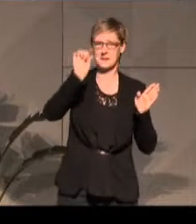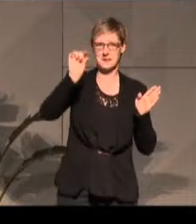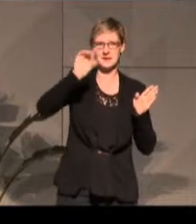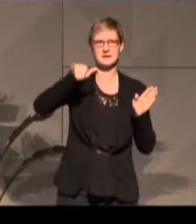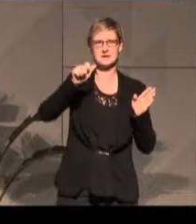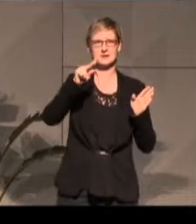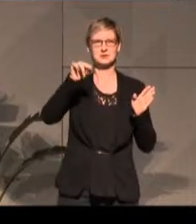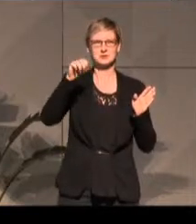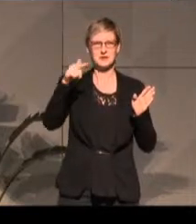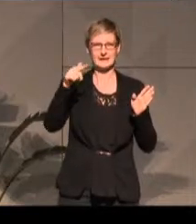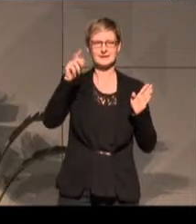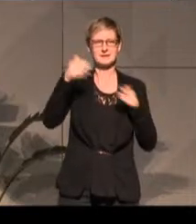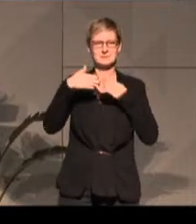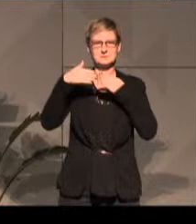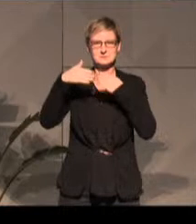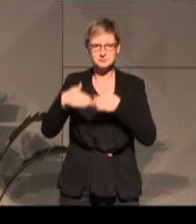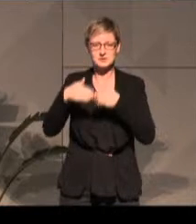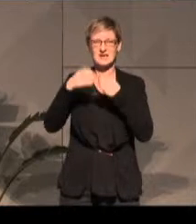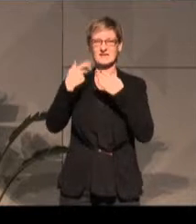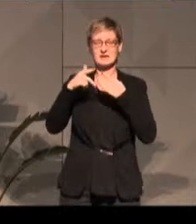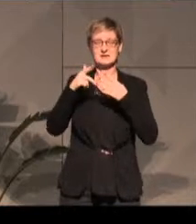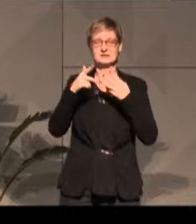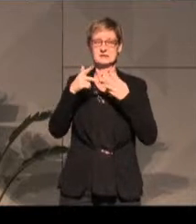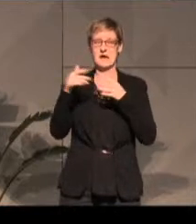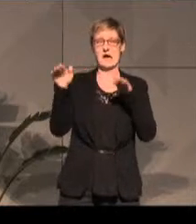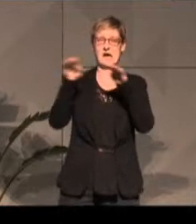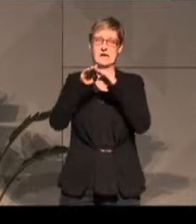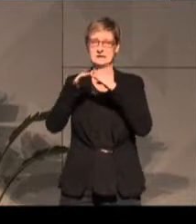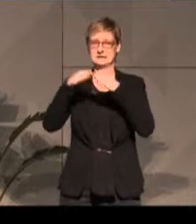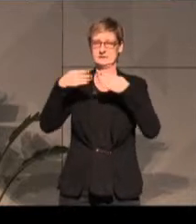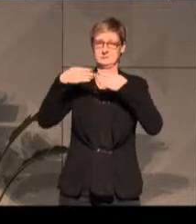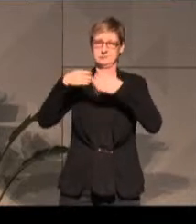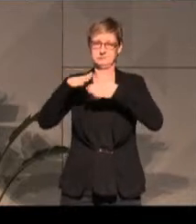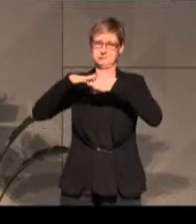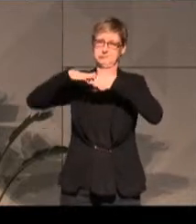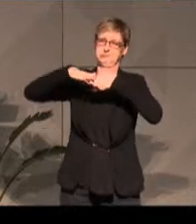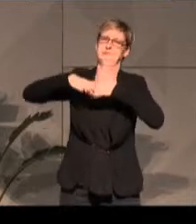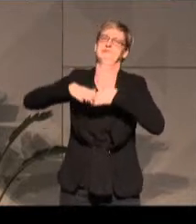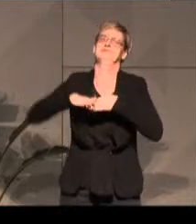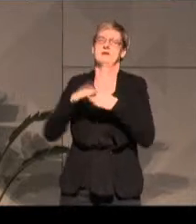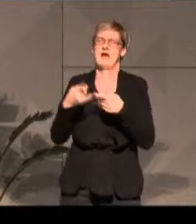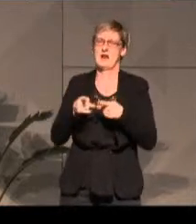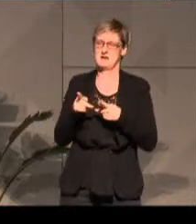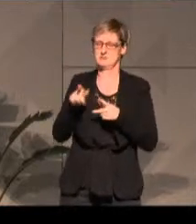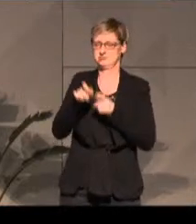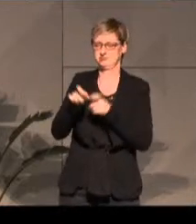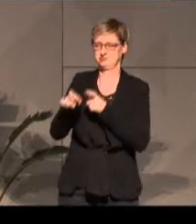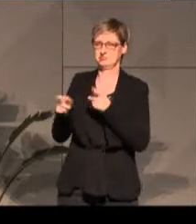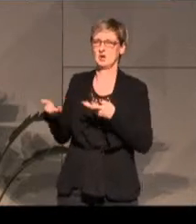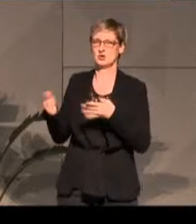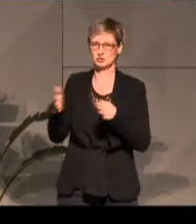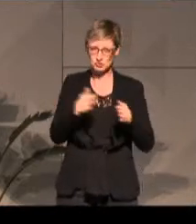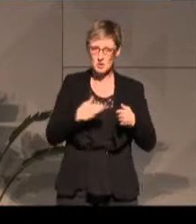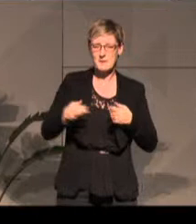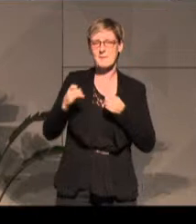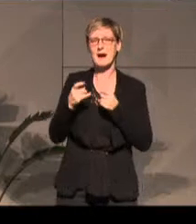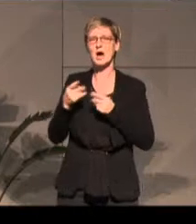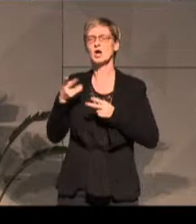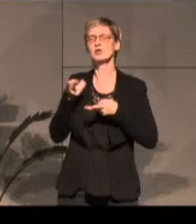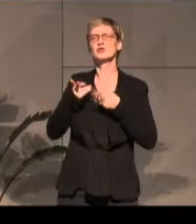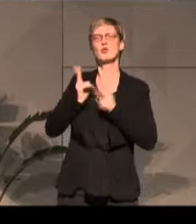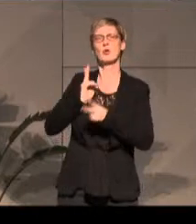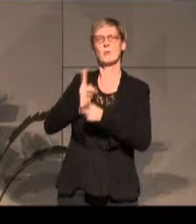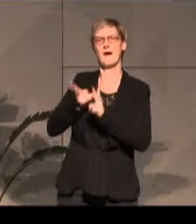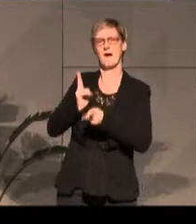was enclosed in the ice, the Jeannette vessel. It was it crashed there,